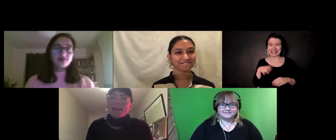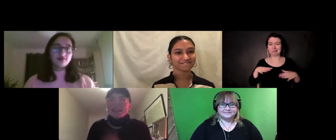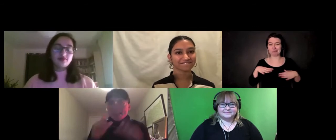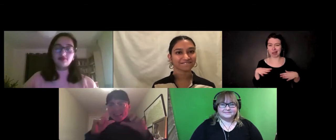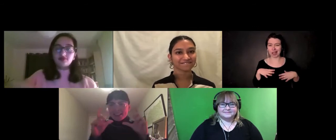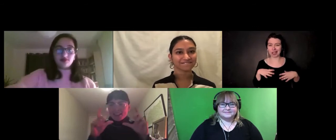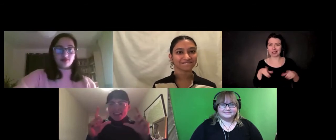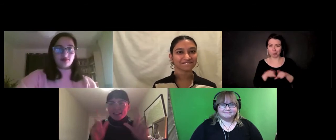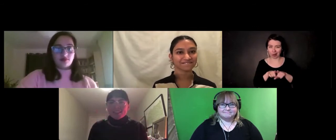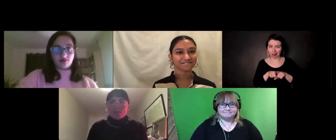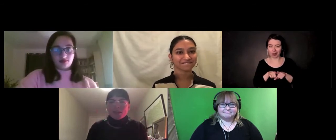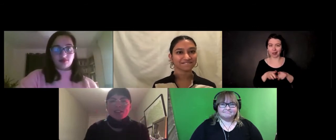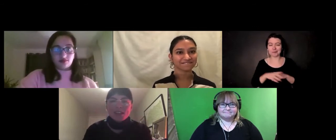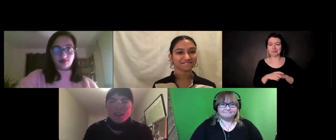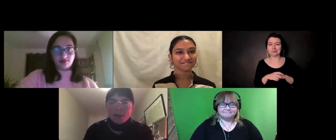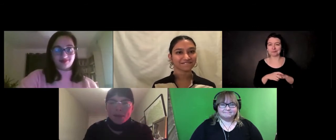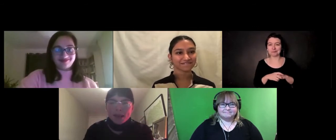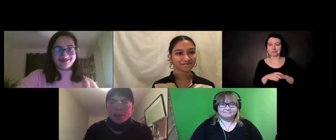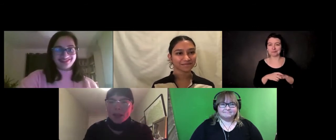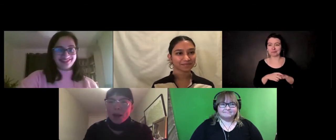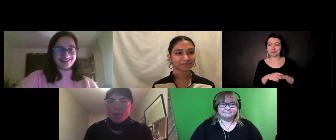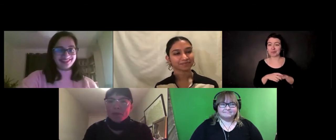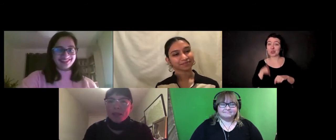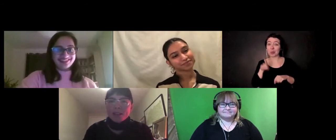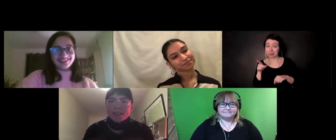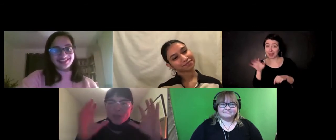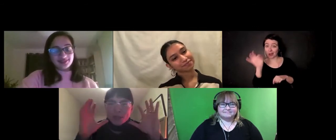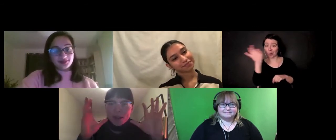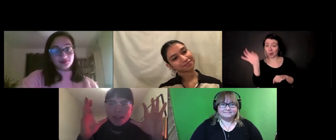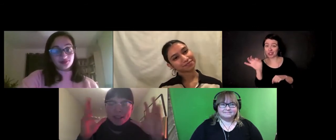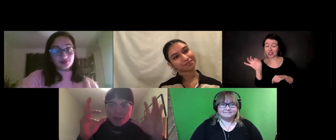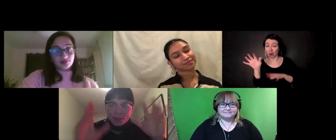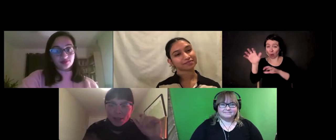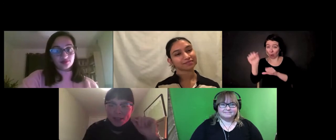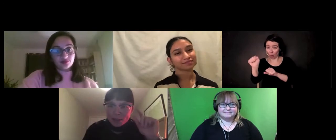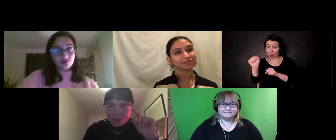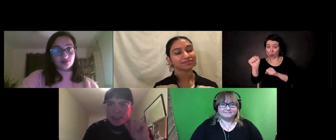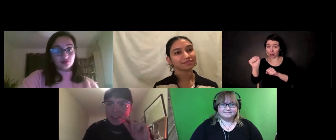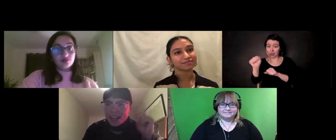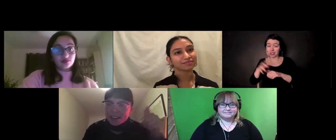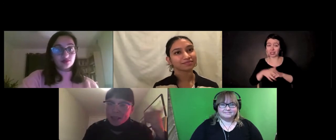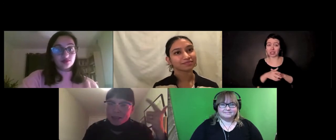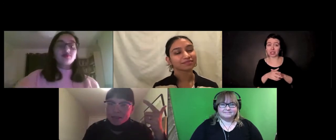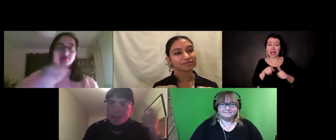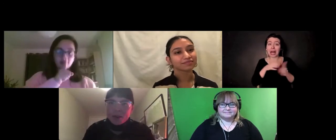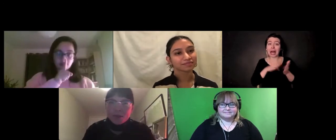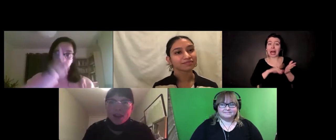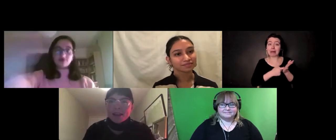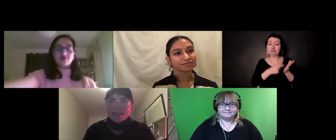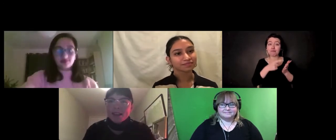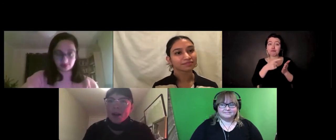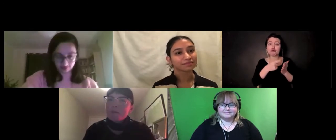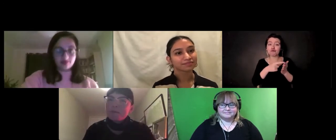but let's end on that little question there. Maybe, Amrita, if you can phrase it the way you wanted to and put it in the chat, and we can start with